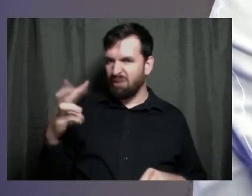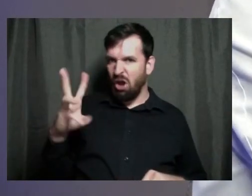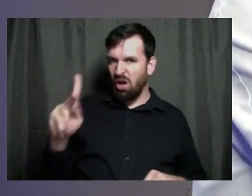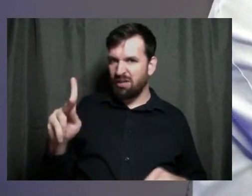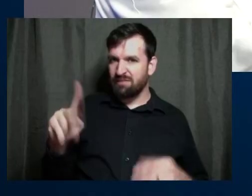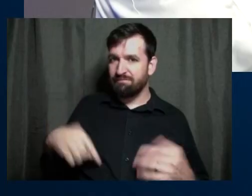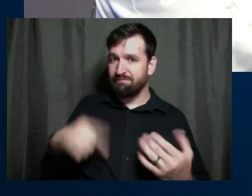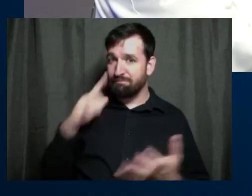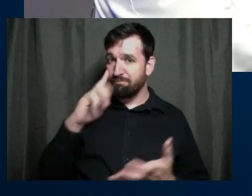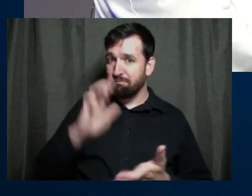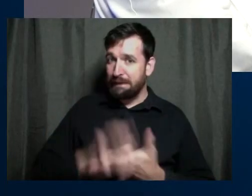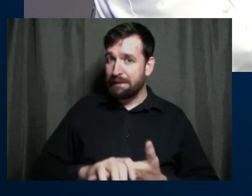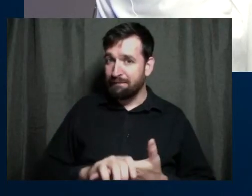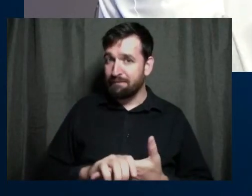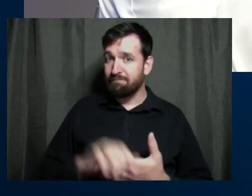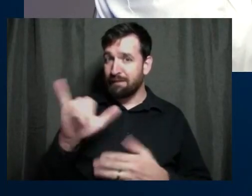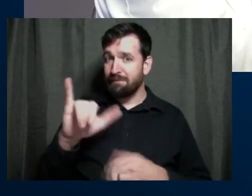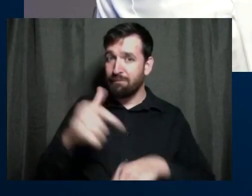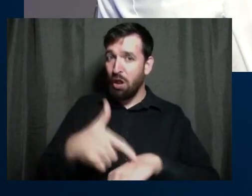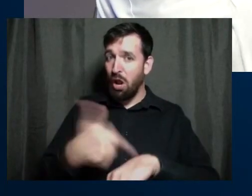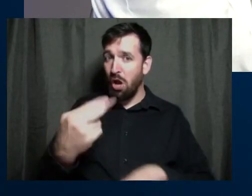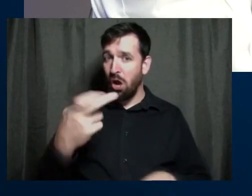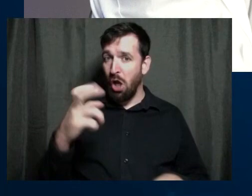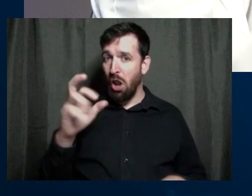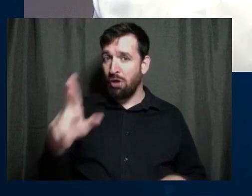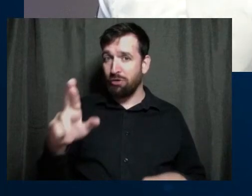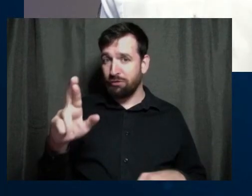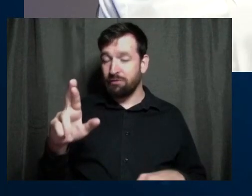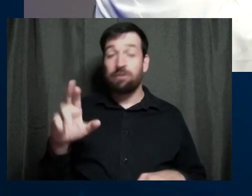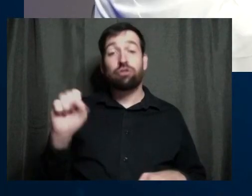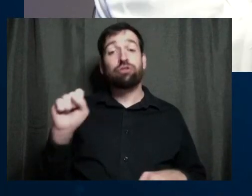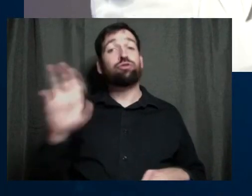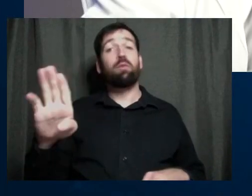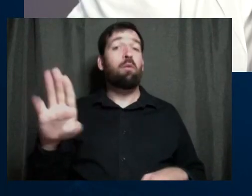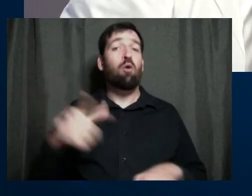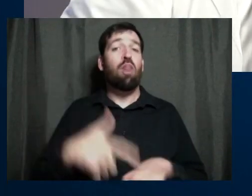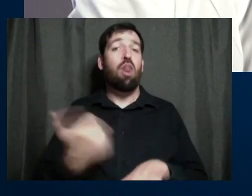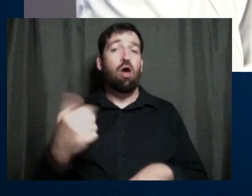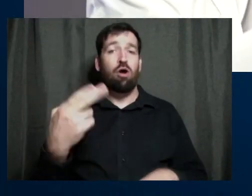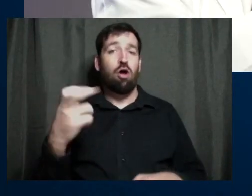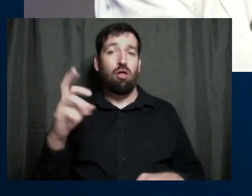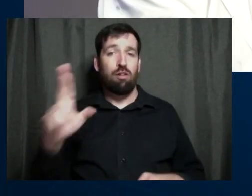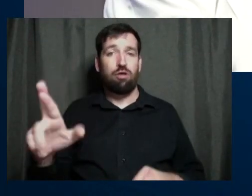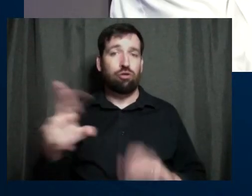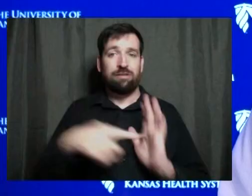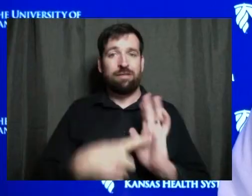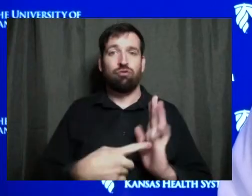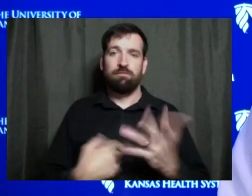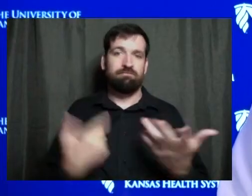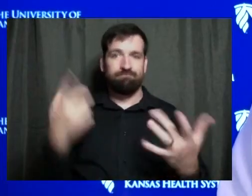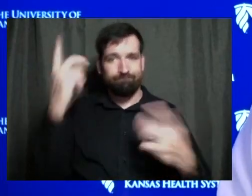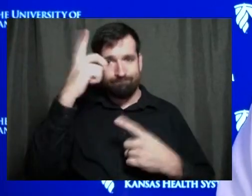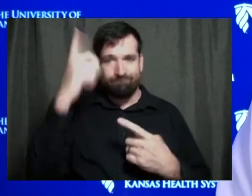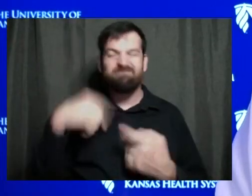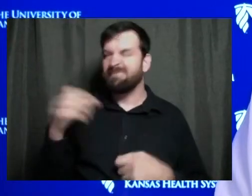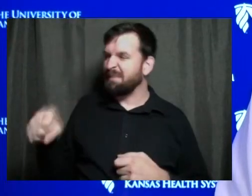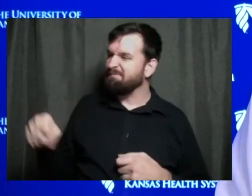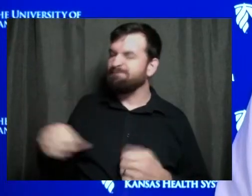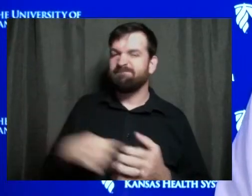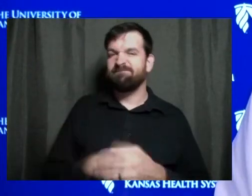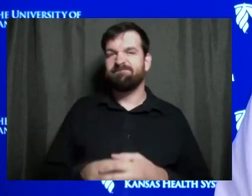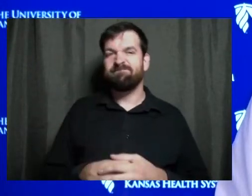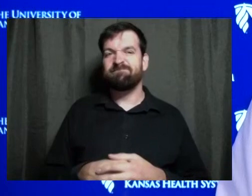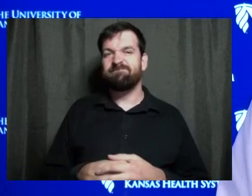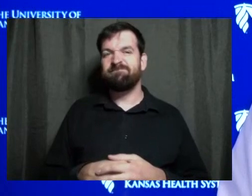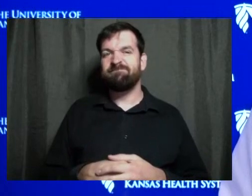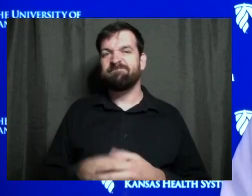really like a long haul syndrome. Yeah. I think they got Super Bowl long haul syndrome. It's just like COVID long haul syndrome. What do you think? Yeah, I think it's a post-dual